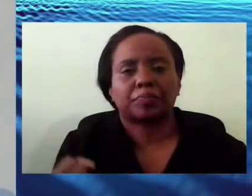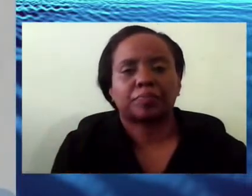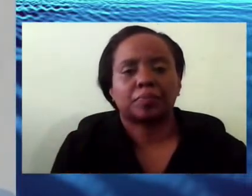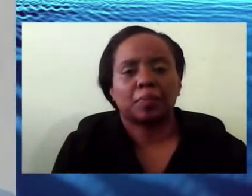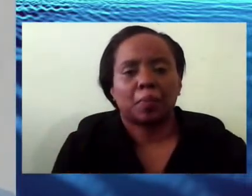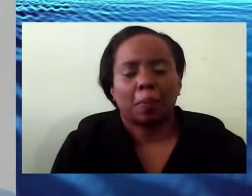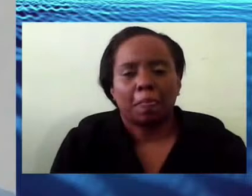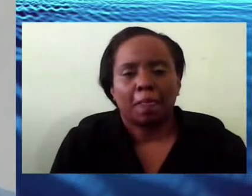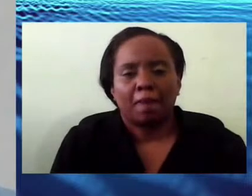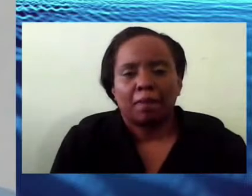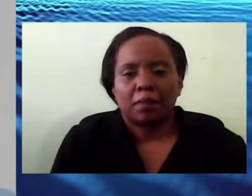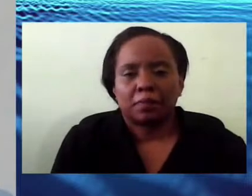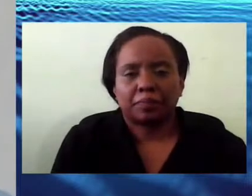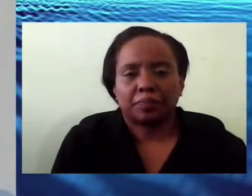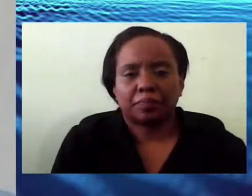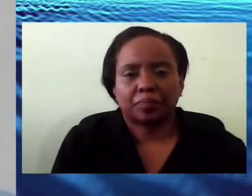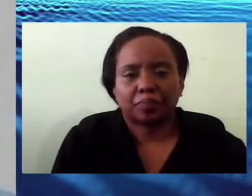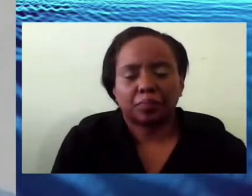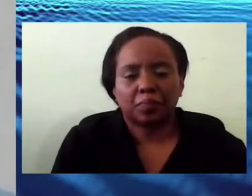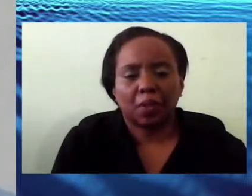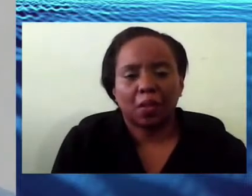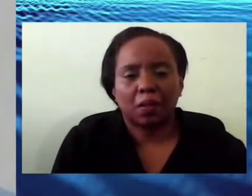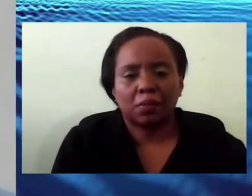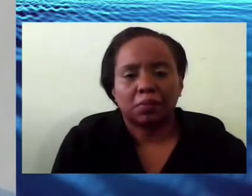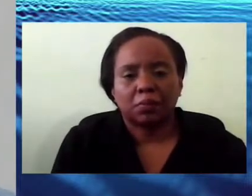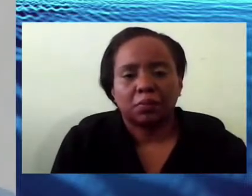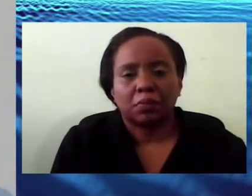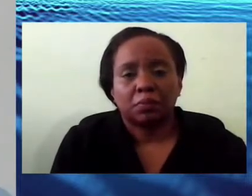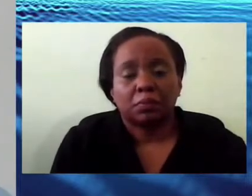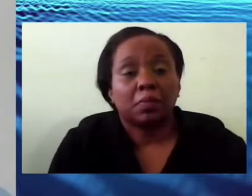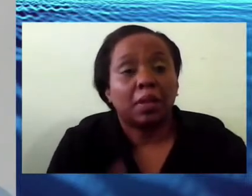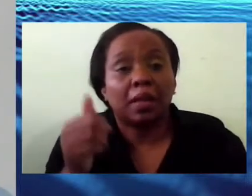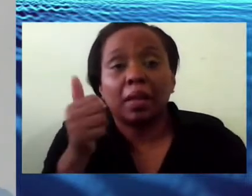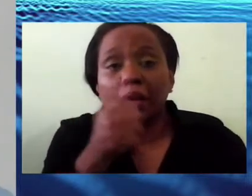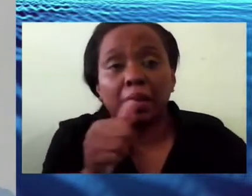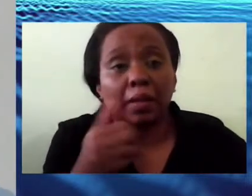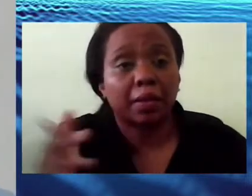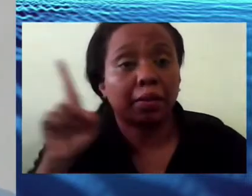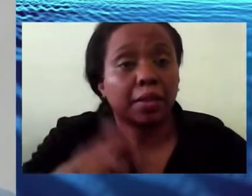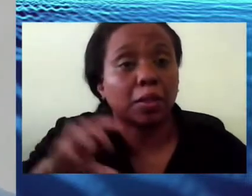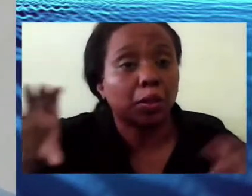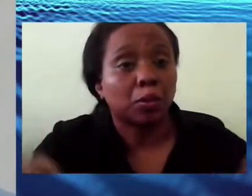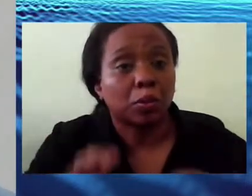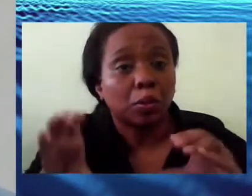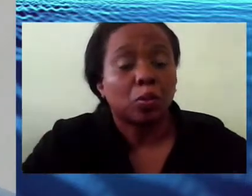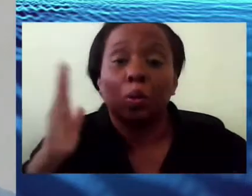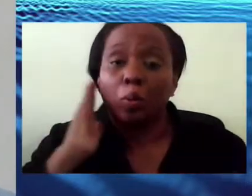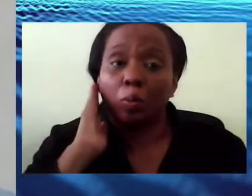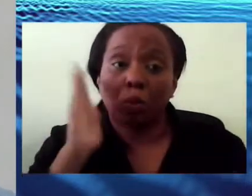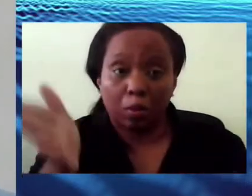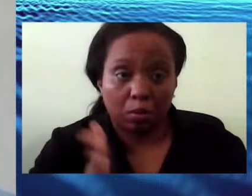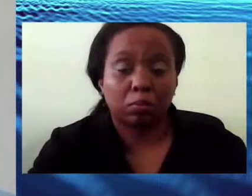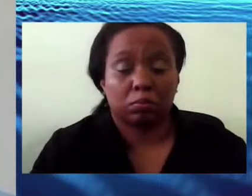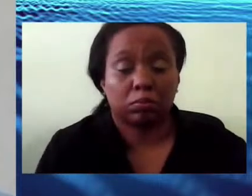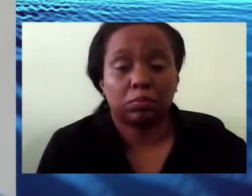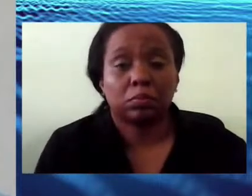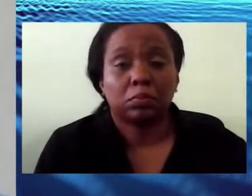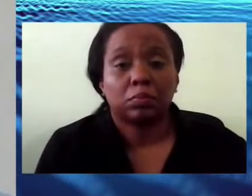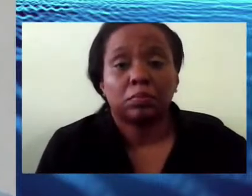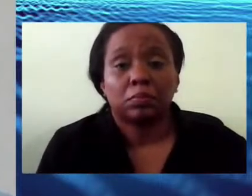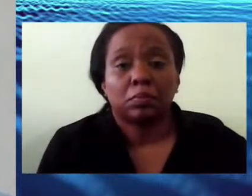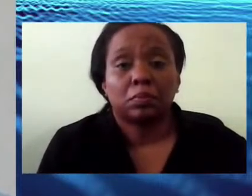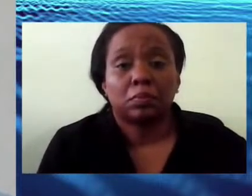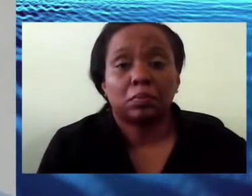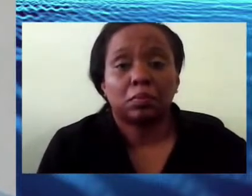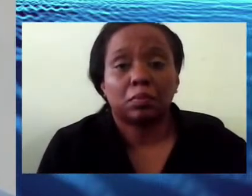Any and everything that has to be done will be done. I can assure you that the leadership of